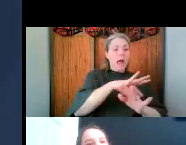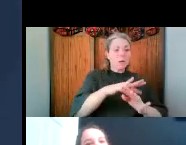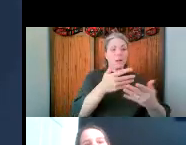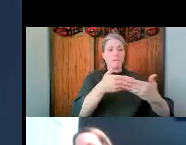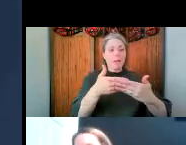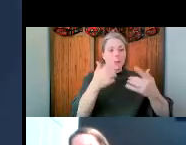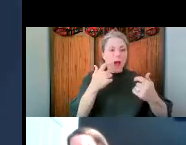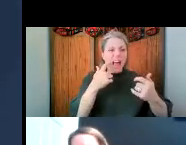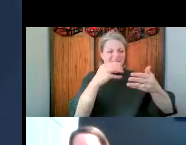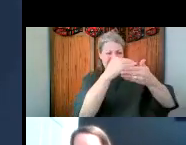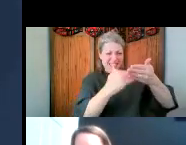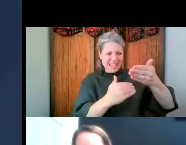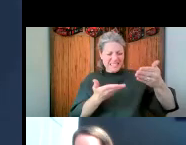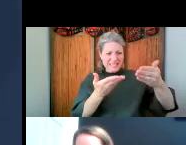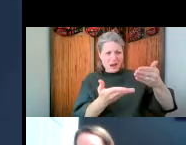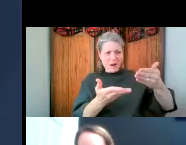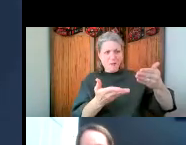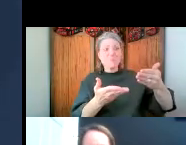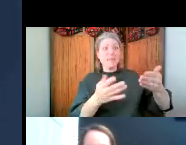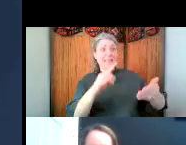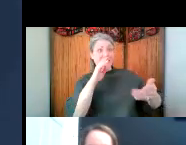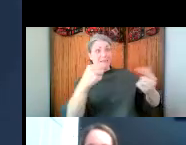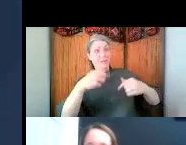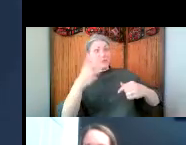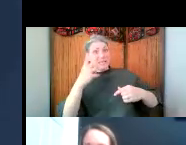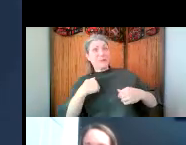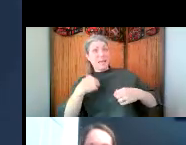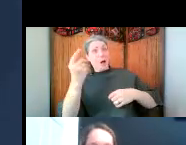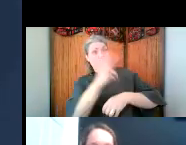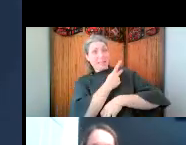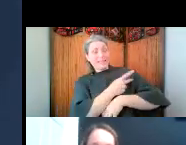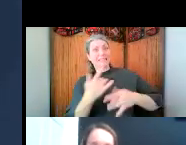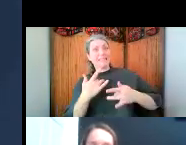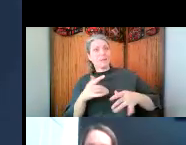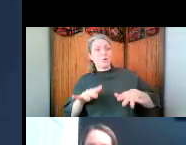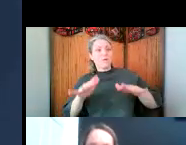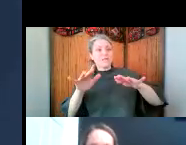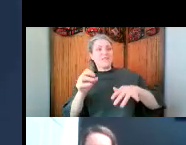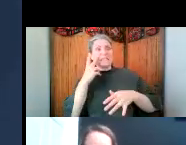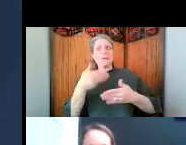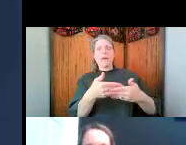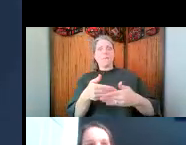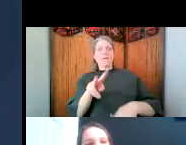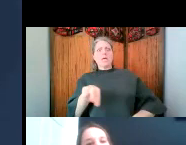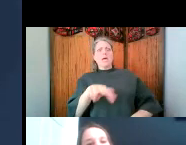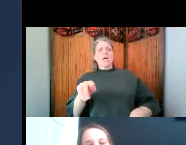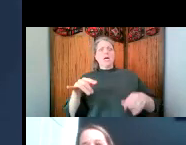crying. My kids who come to see me in outpatient are often a little nervous if they see a baby in the waiting room.